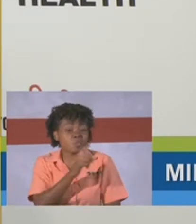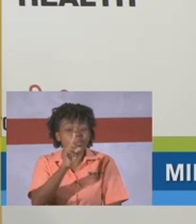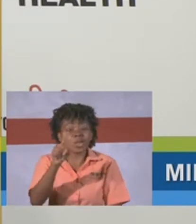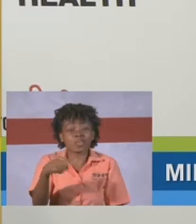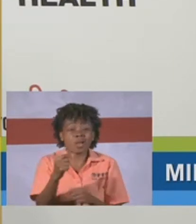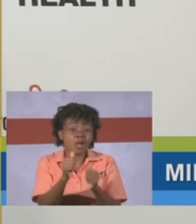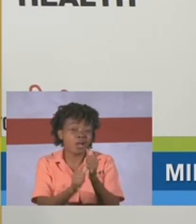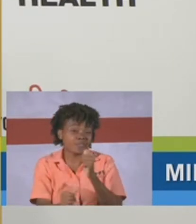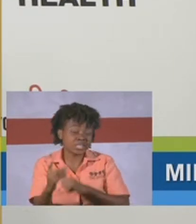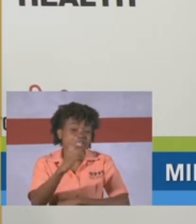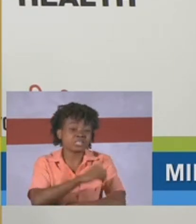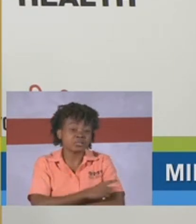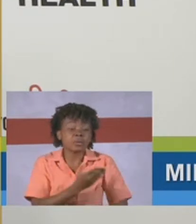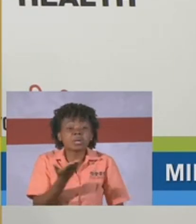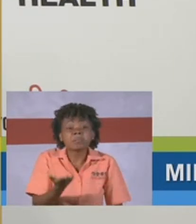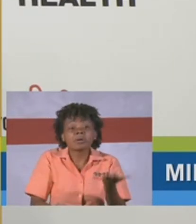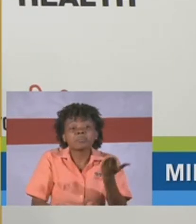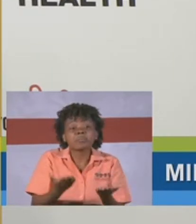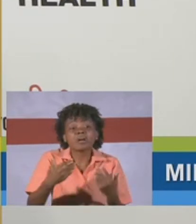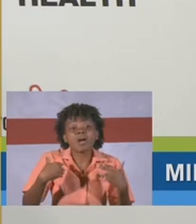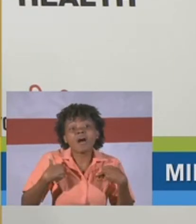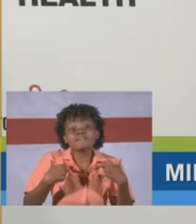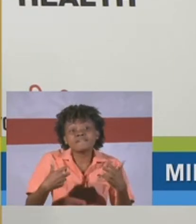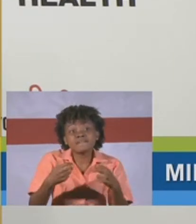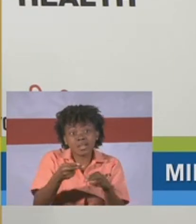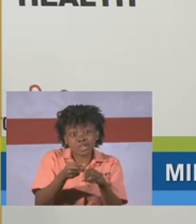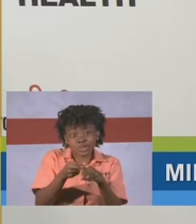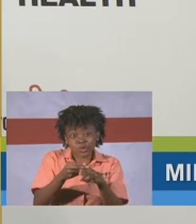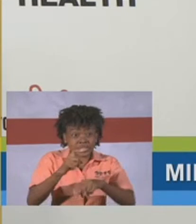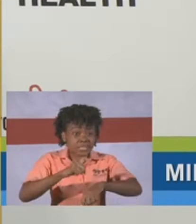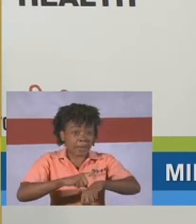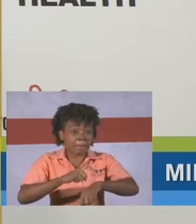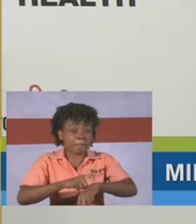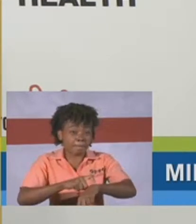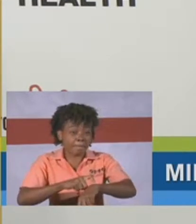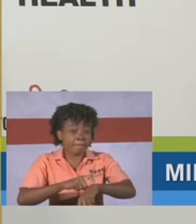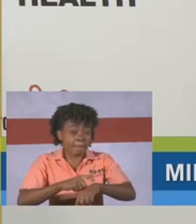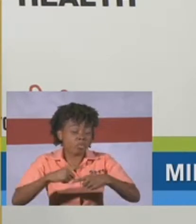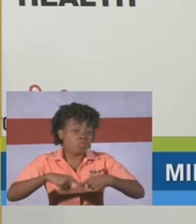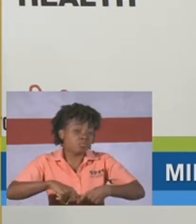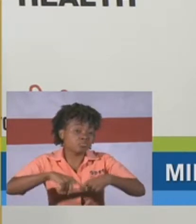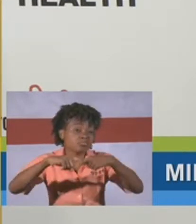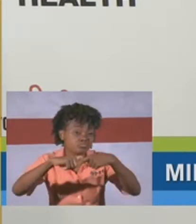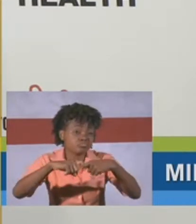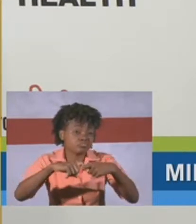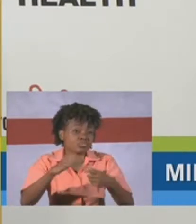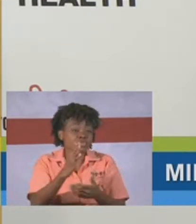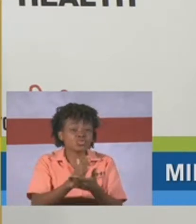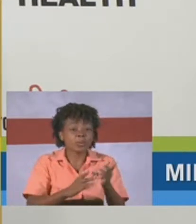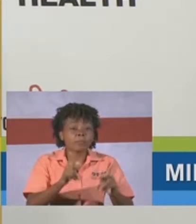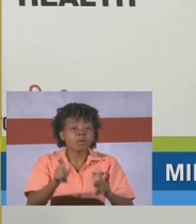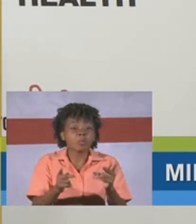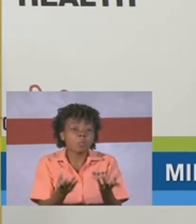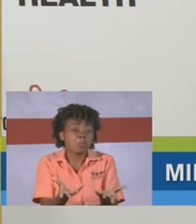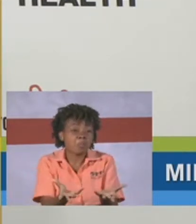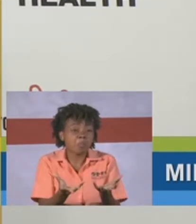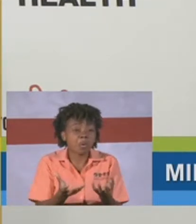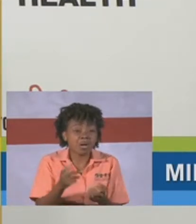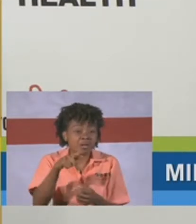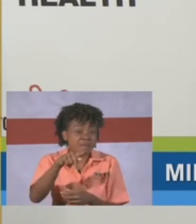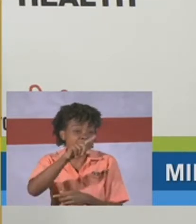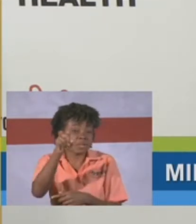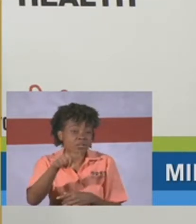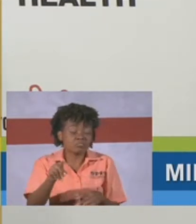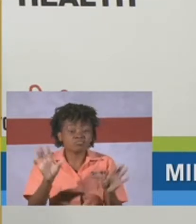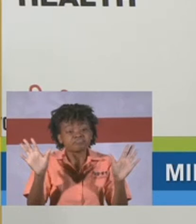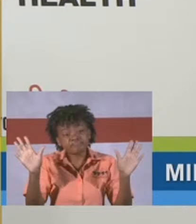be expected for those who prefer one brand over another. So that is to be expected. But then as soon as we get in